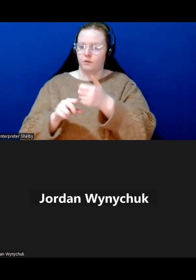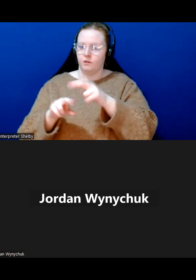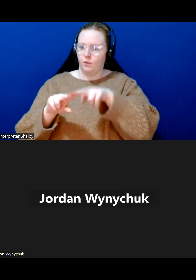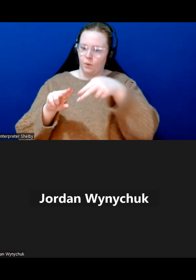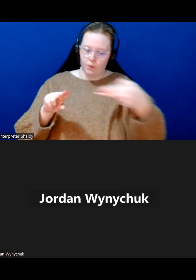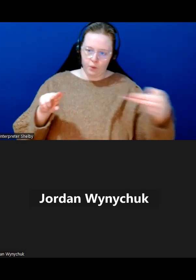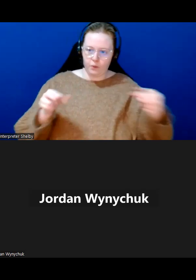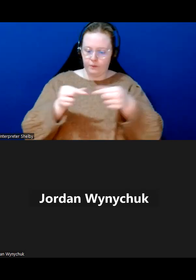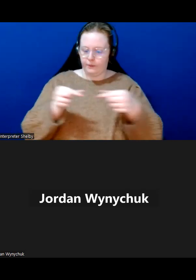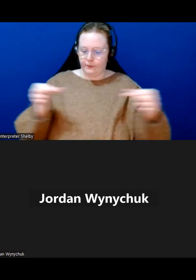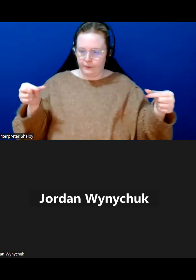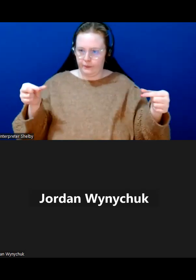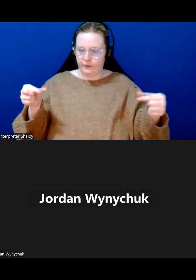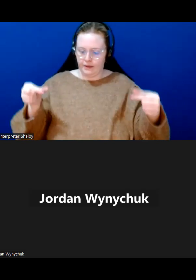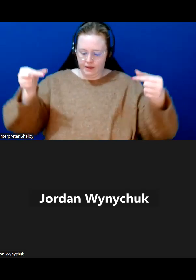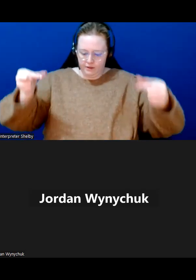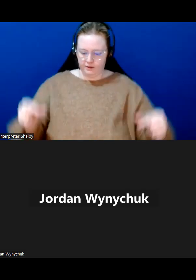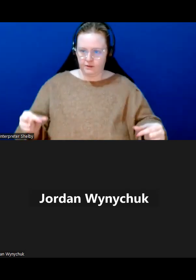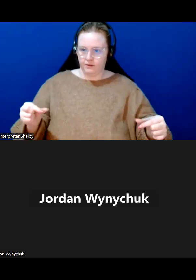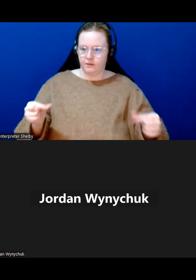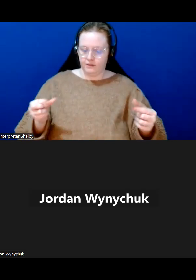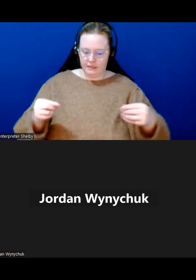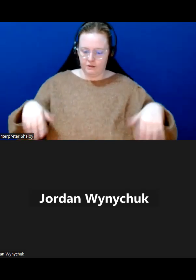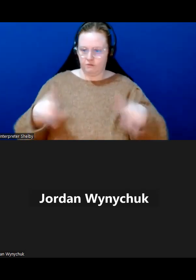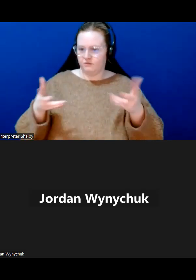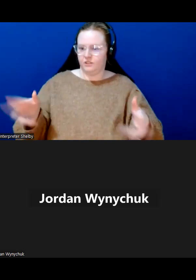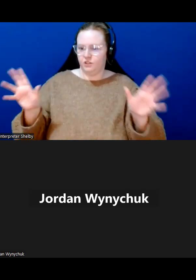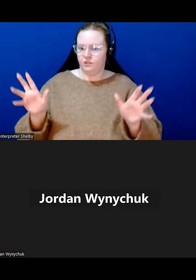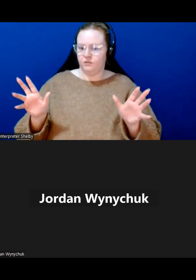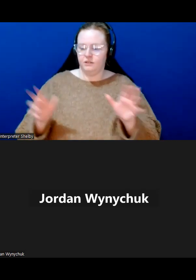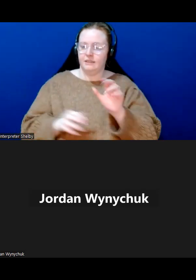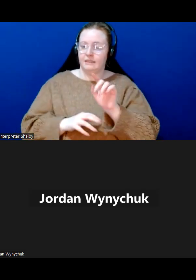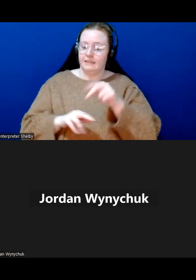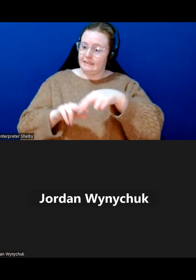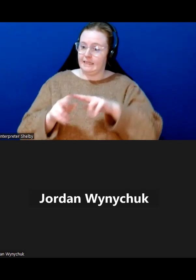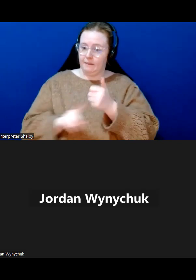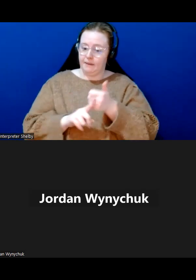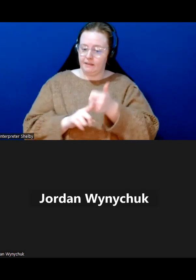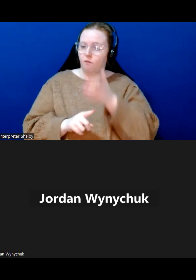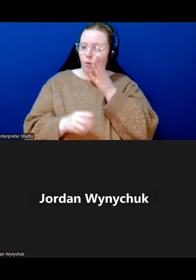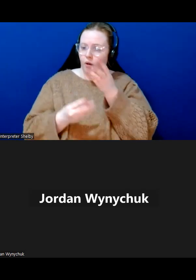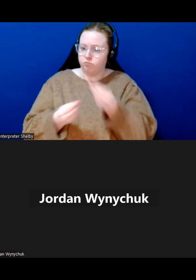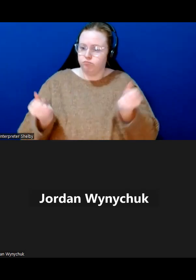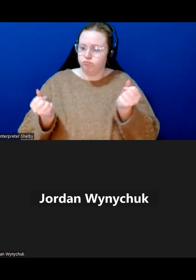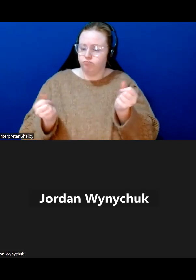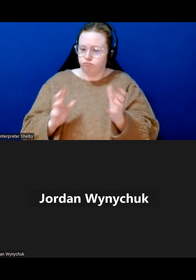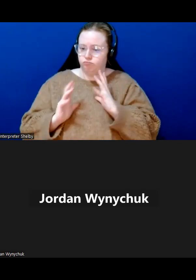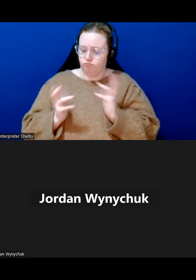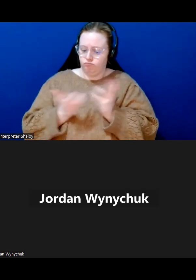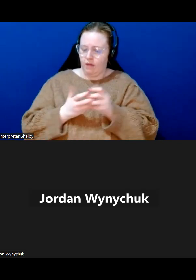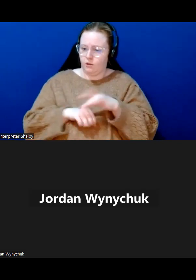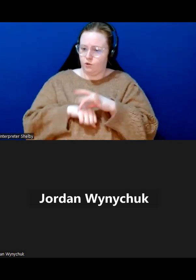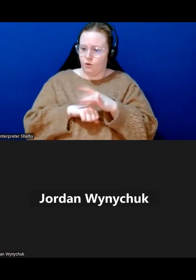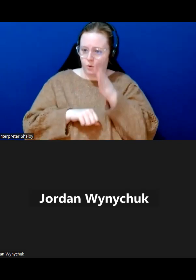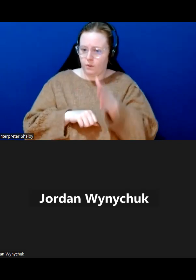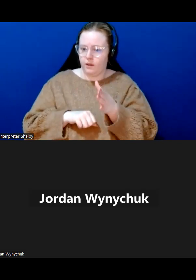down into the ground and then it's done. The tape is biodegradable and then you have everything there. It's super